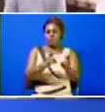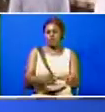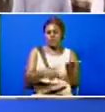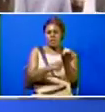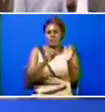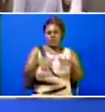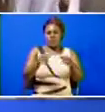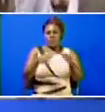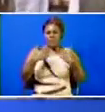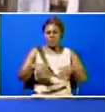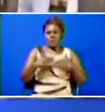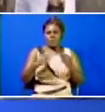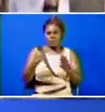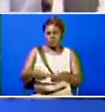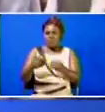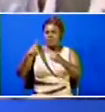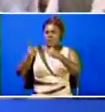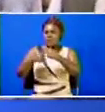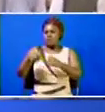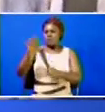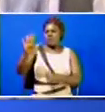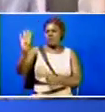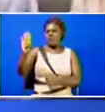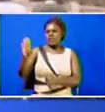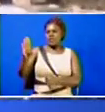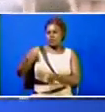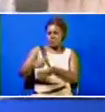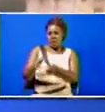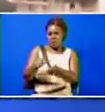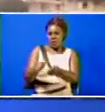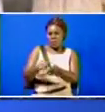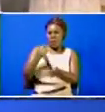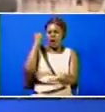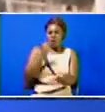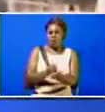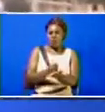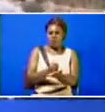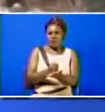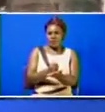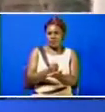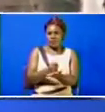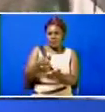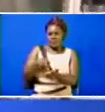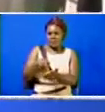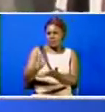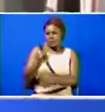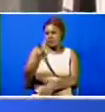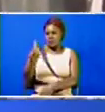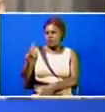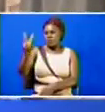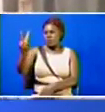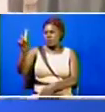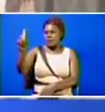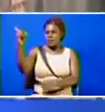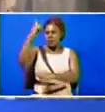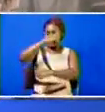farmers and traders who supplied 6.5 million bags of maize to NCPB stores, quantities and payments made to each in 21